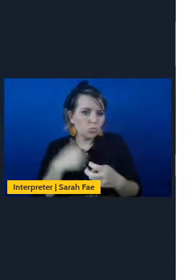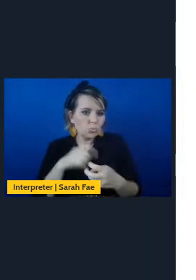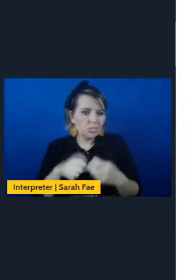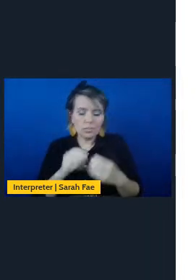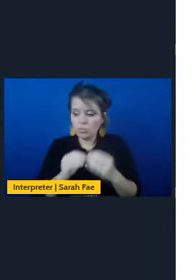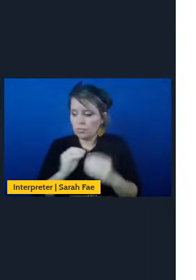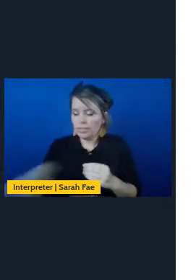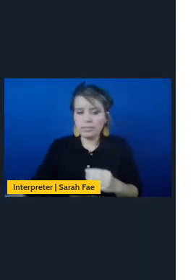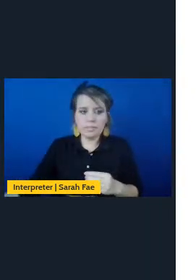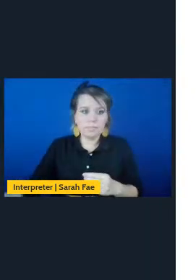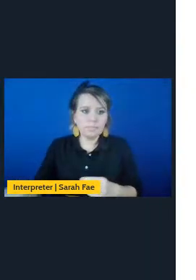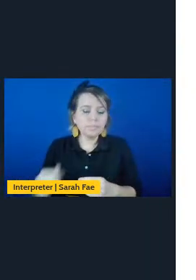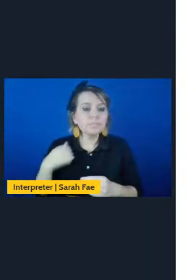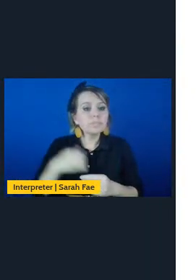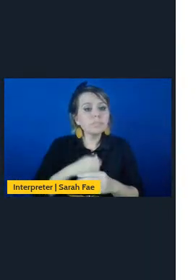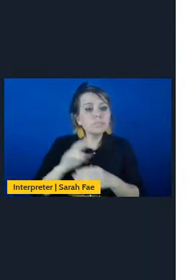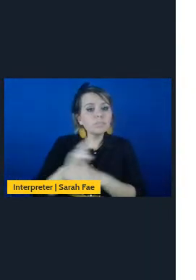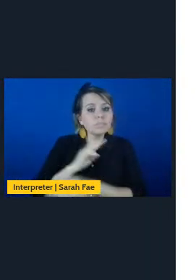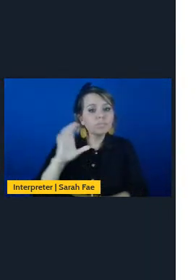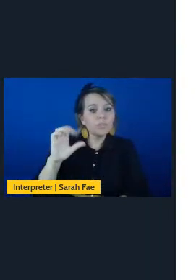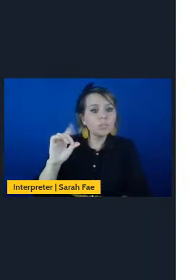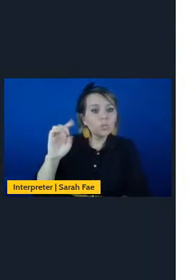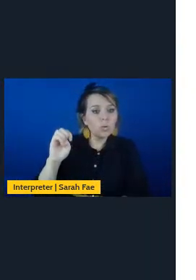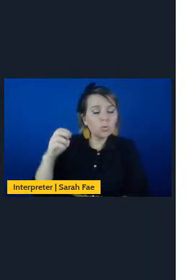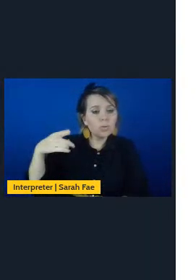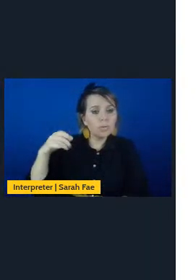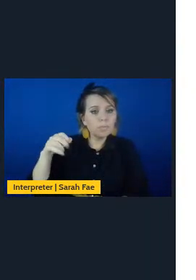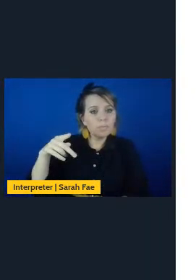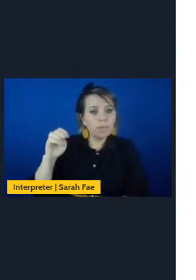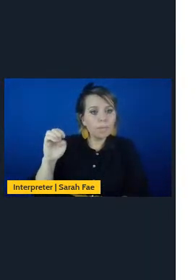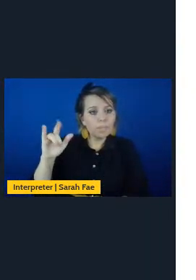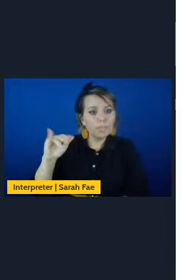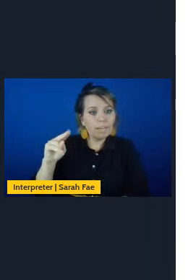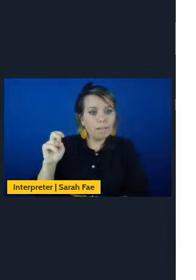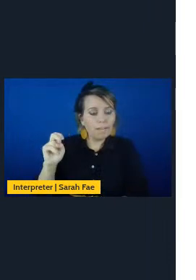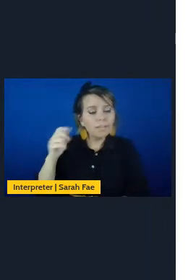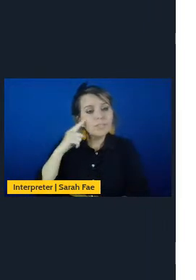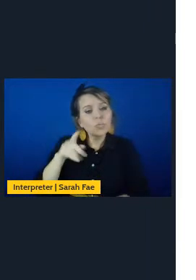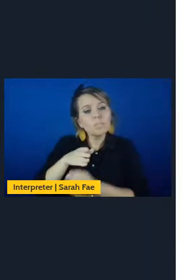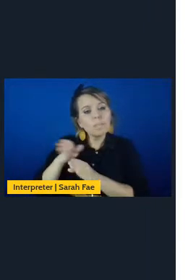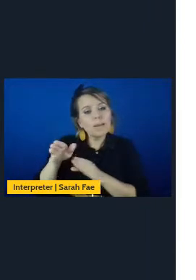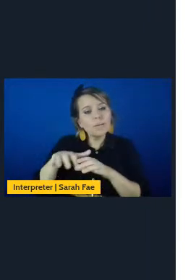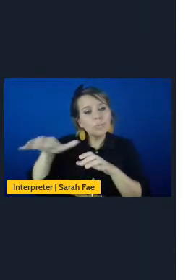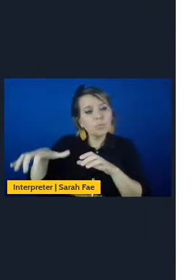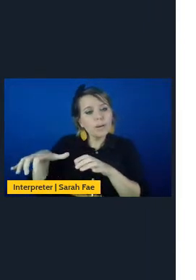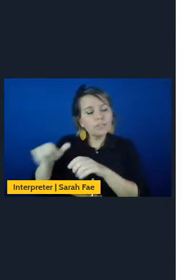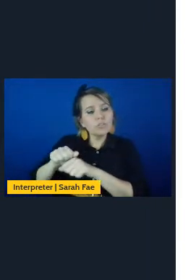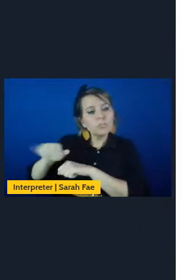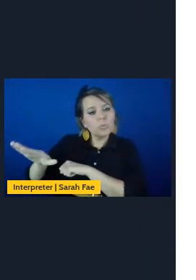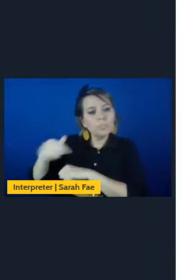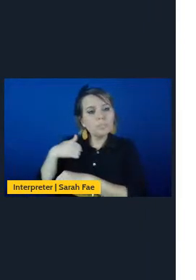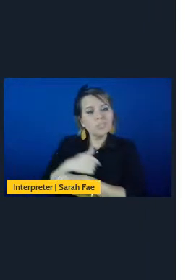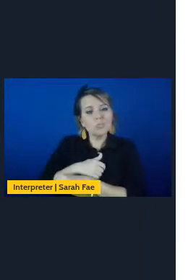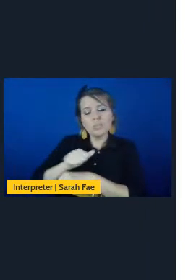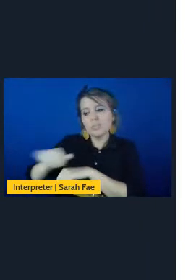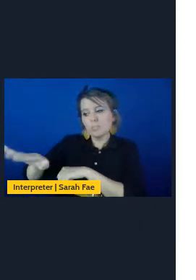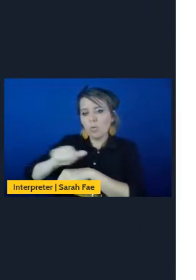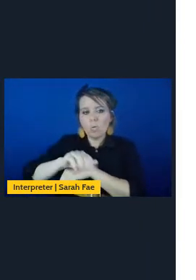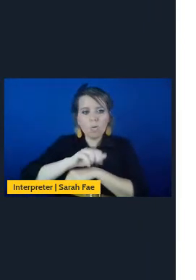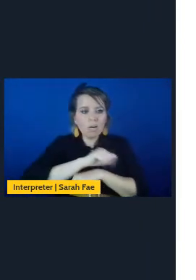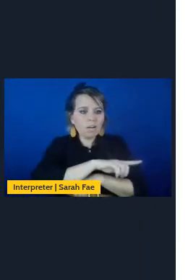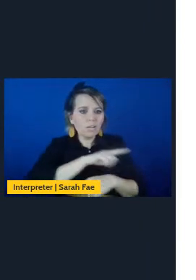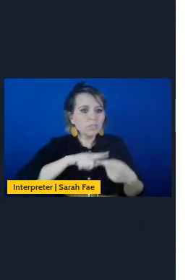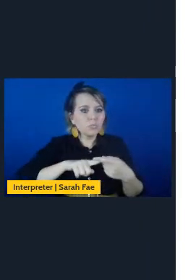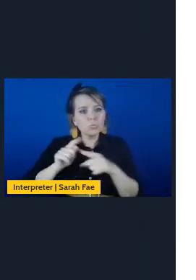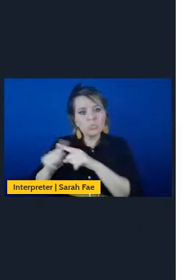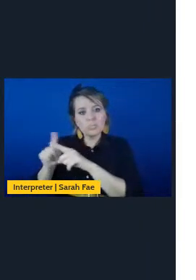We use code pipeline for the main branch deployments, where we deploy to multiple environments, to